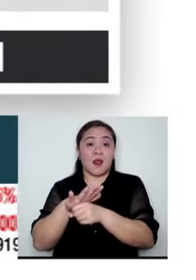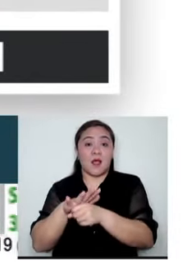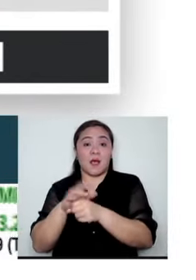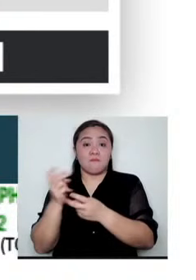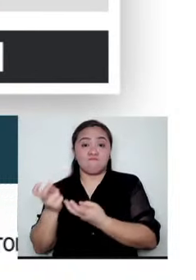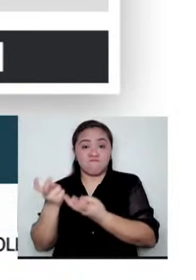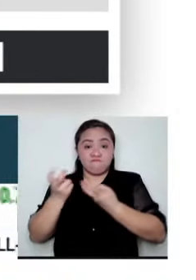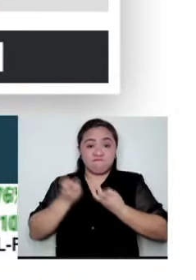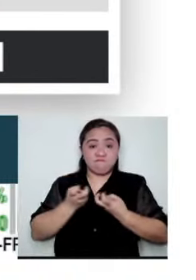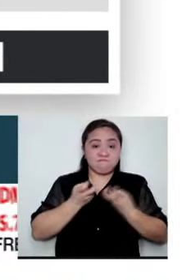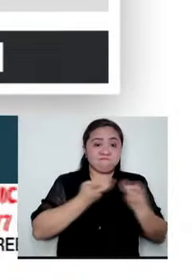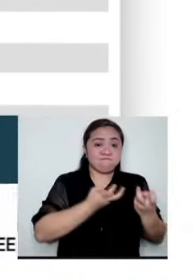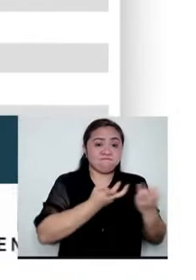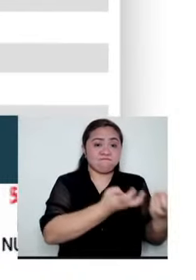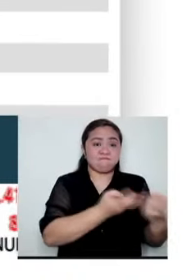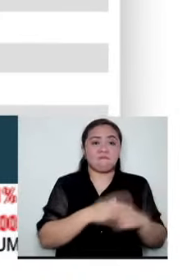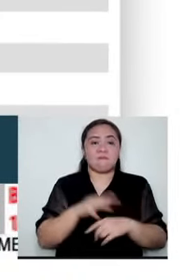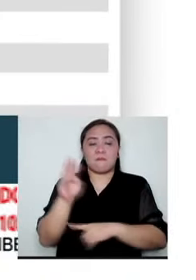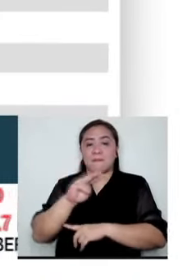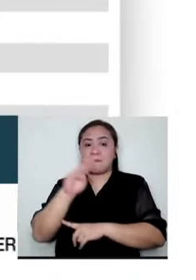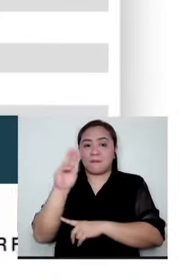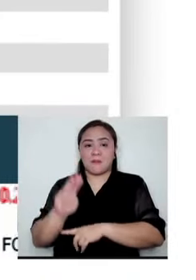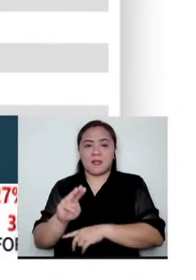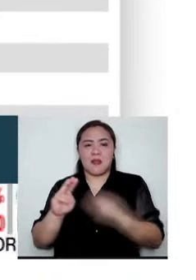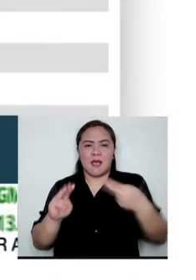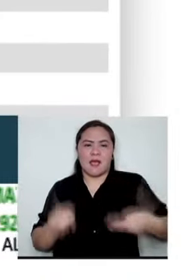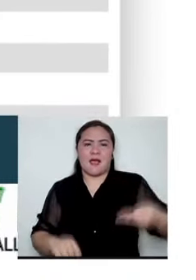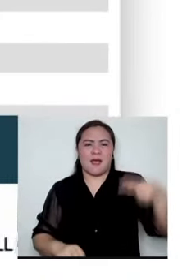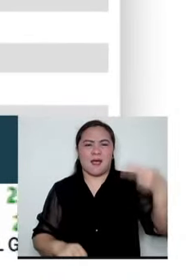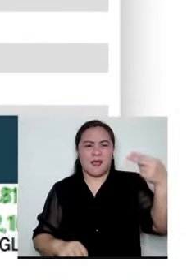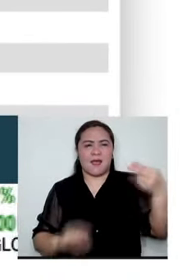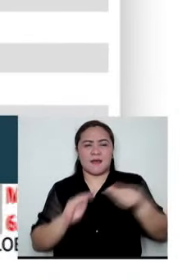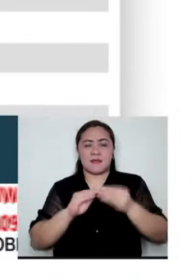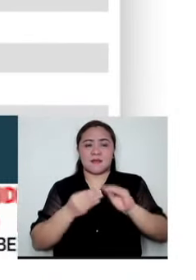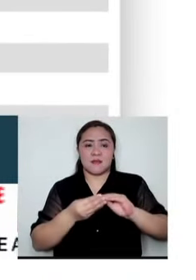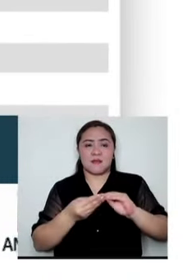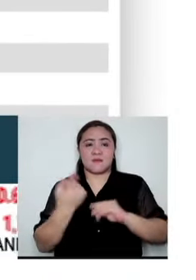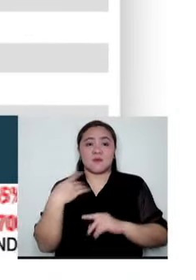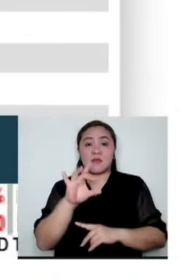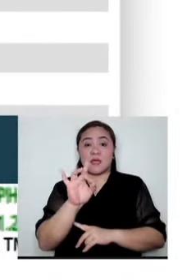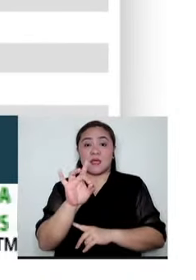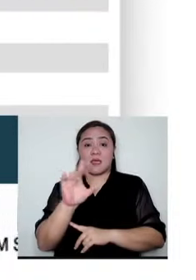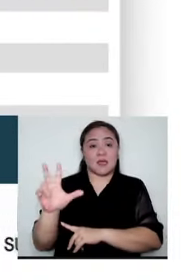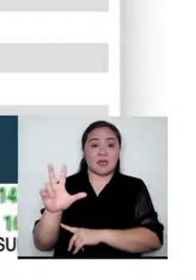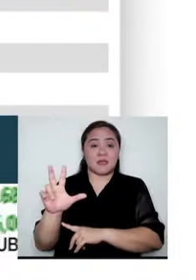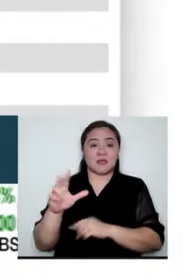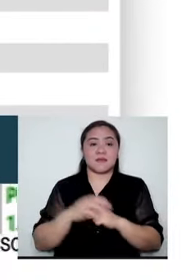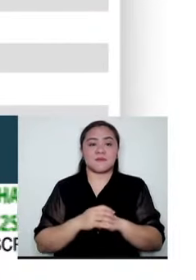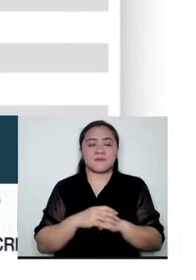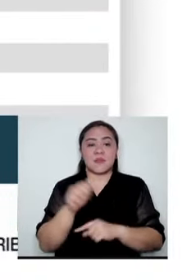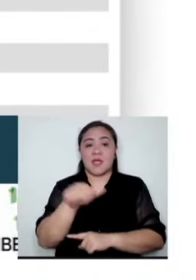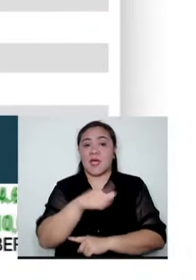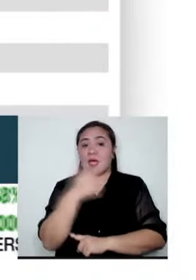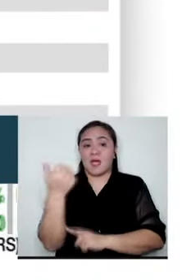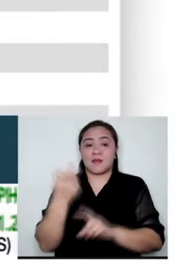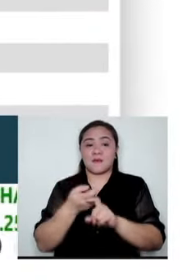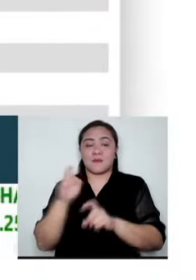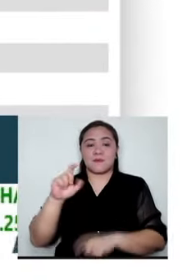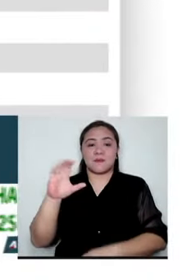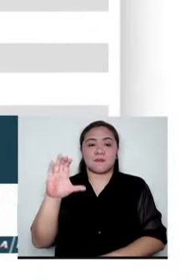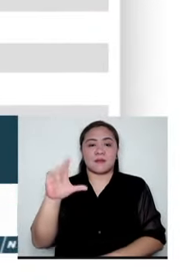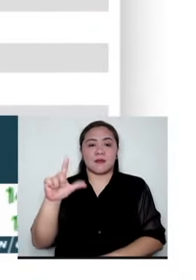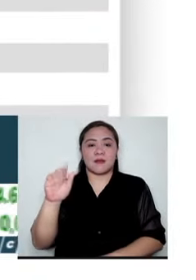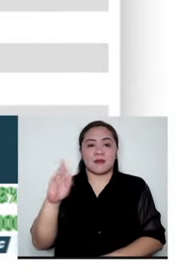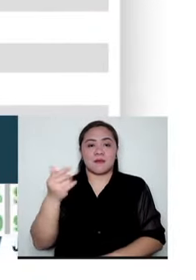local transmissions. Metro Manila had the most number of new Delta cases with 83. Three patients are from